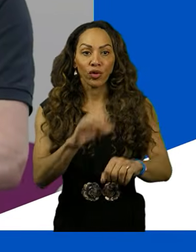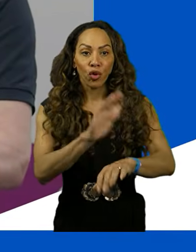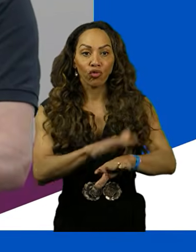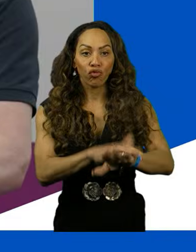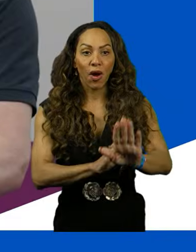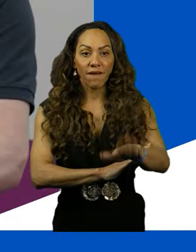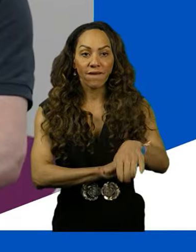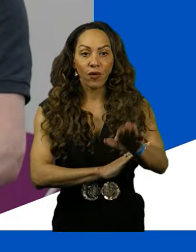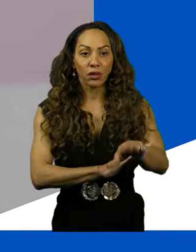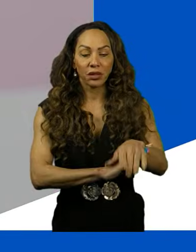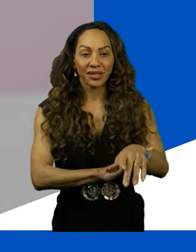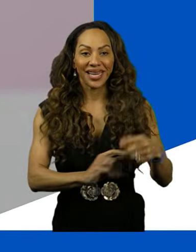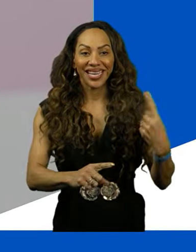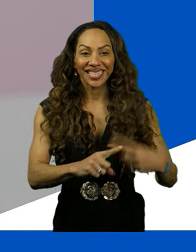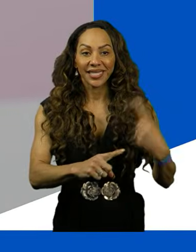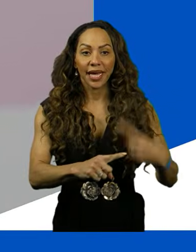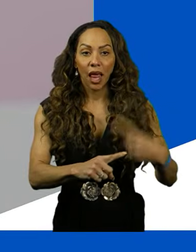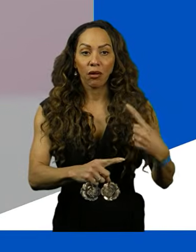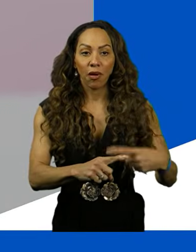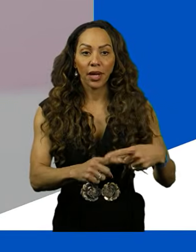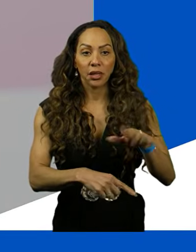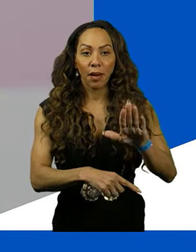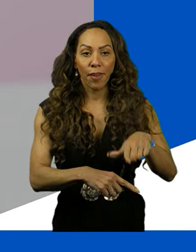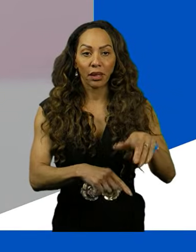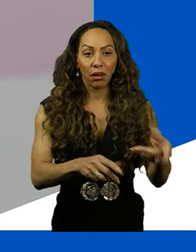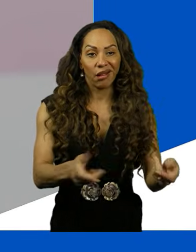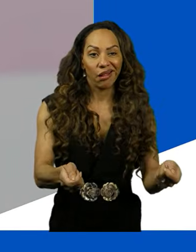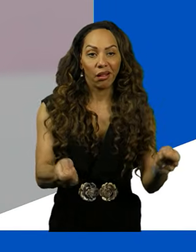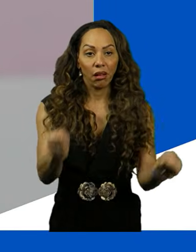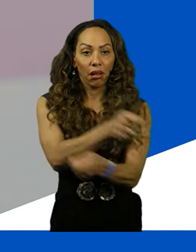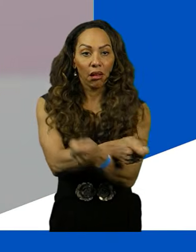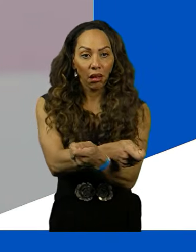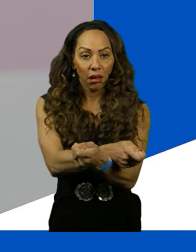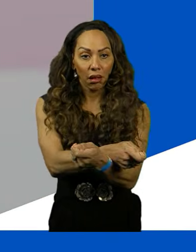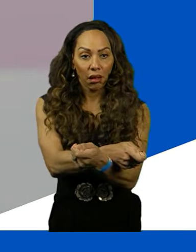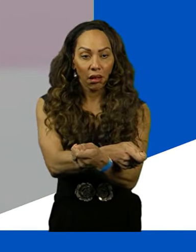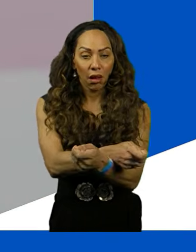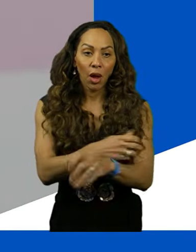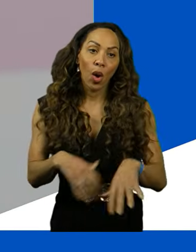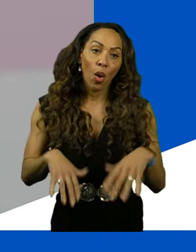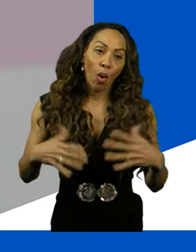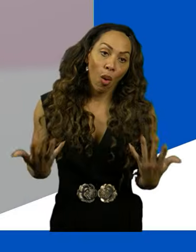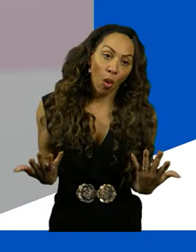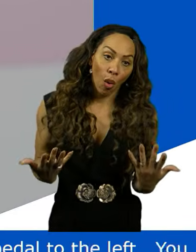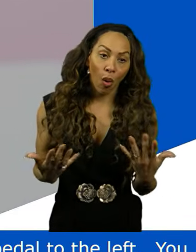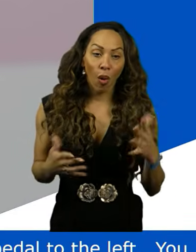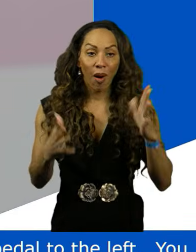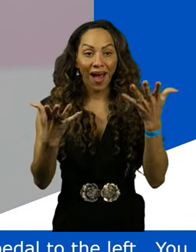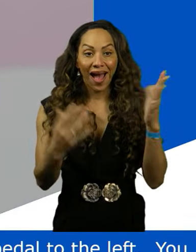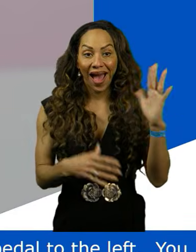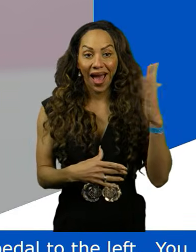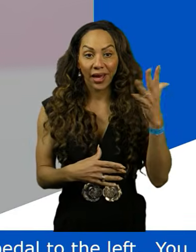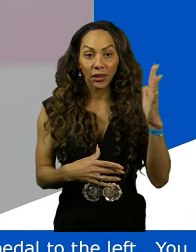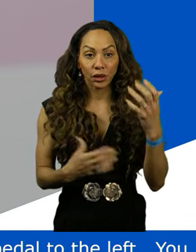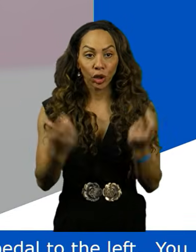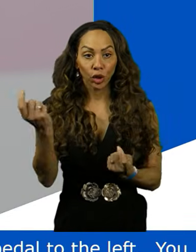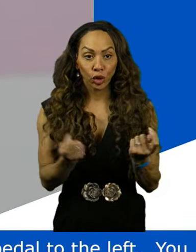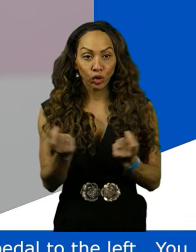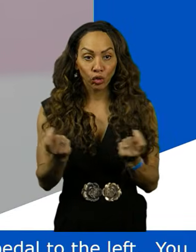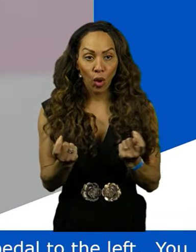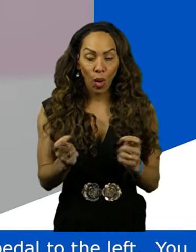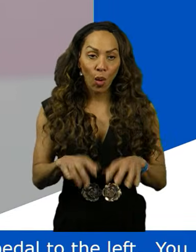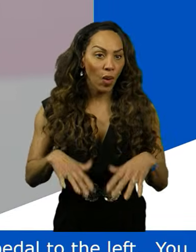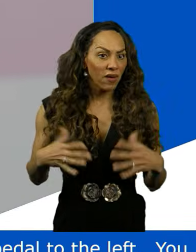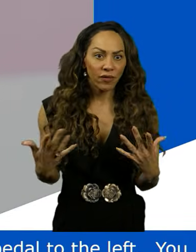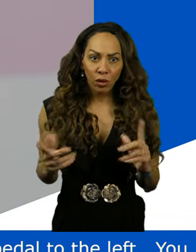accelerator pedal to the left. When you can't operate that, you go to a mechanical hand control. If you can't operate that, you go to